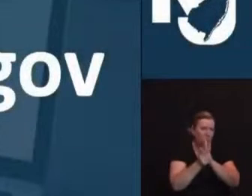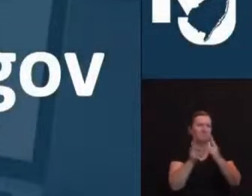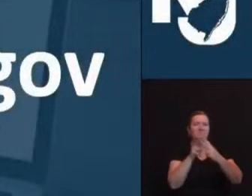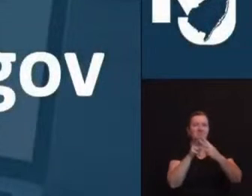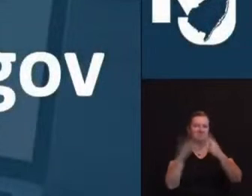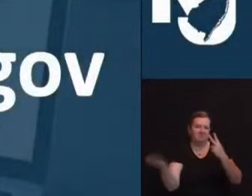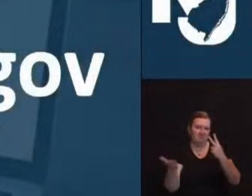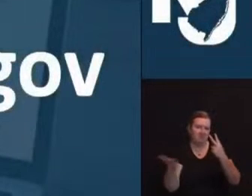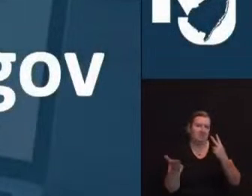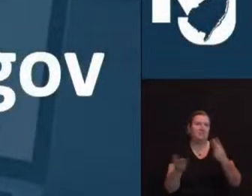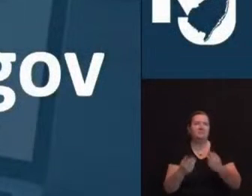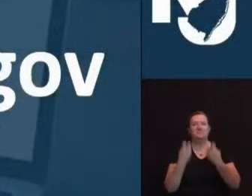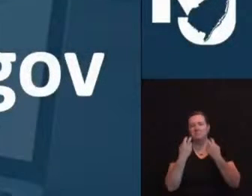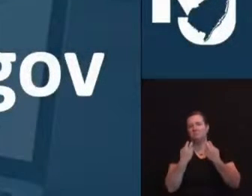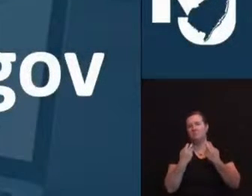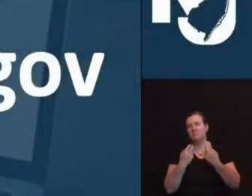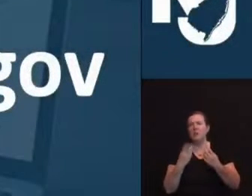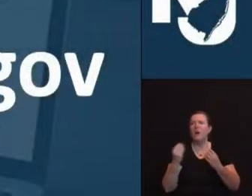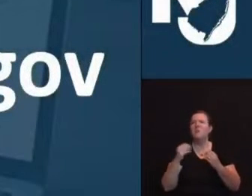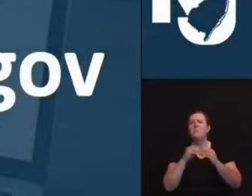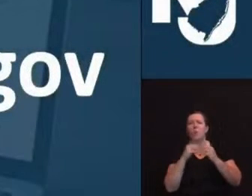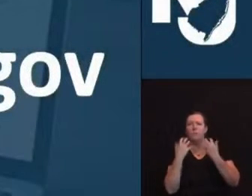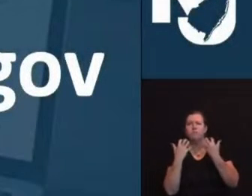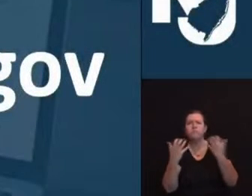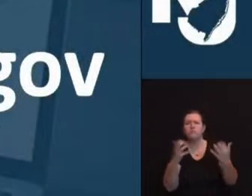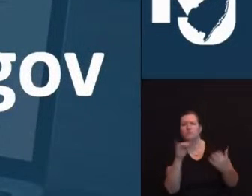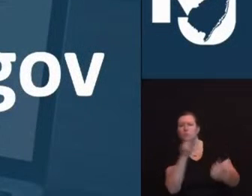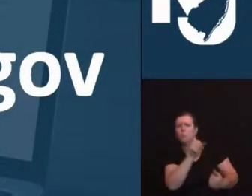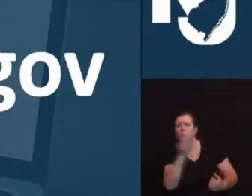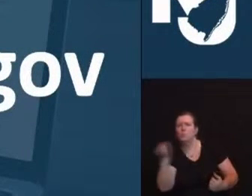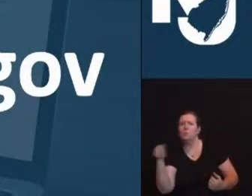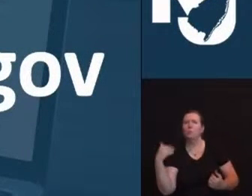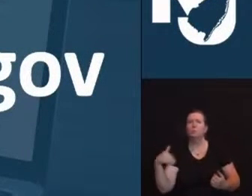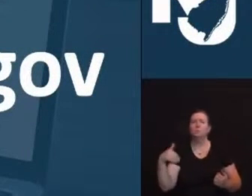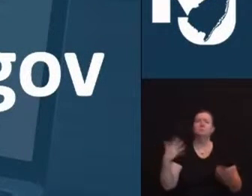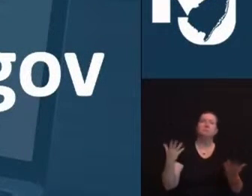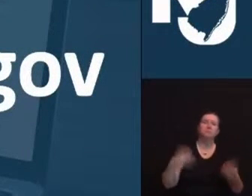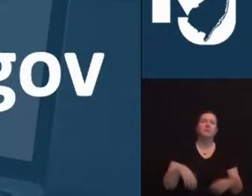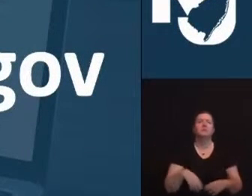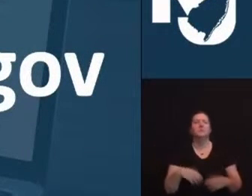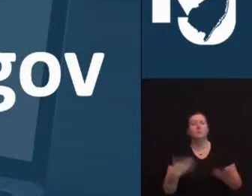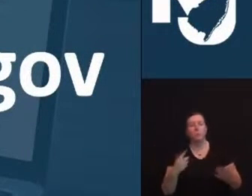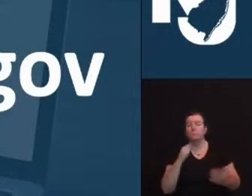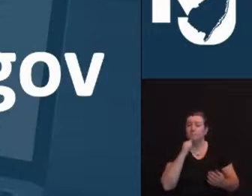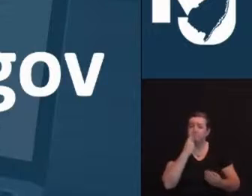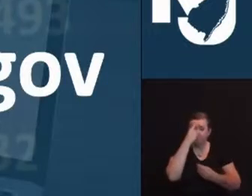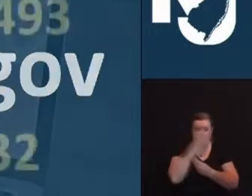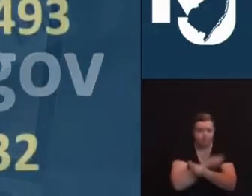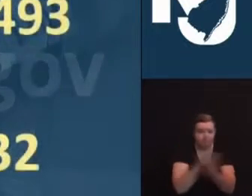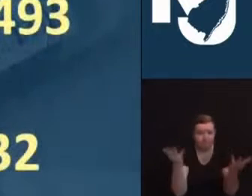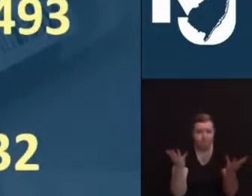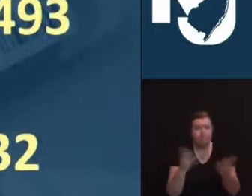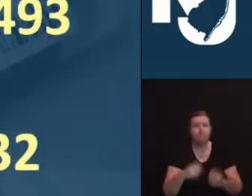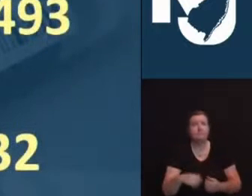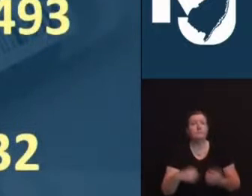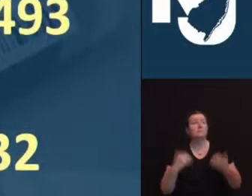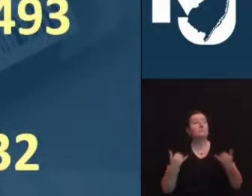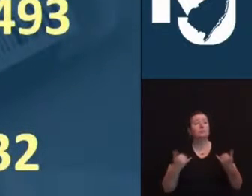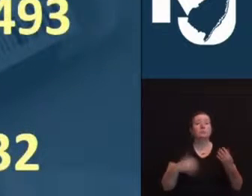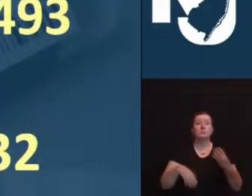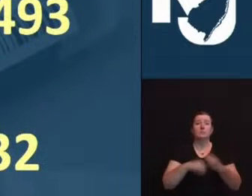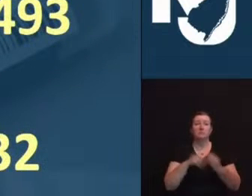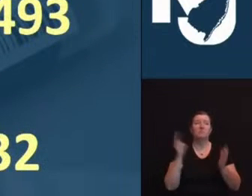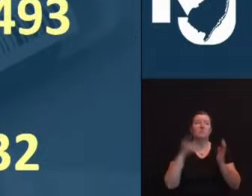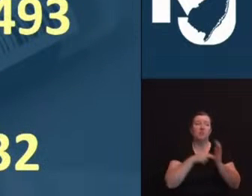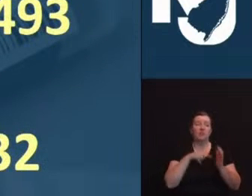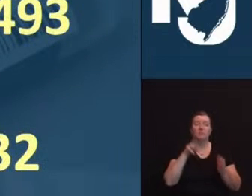in a minute, but I wanted to begin on a very sobering note. So today we're reporting an additional